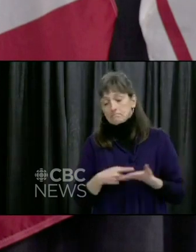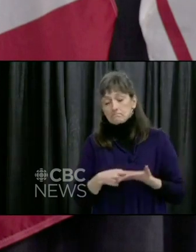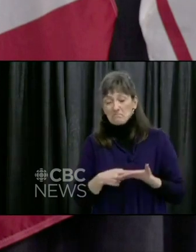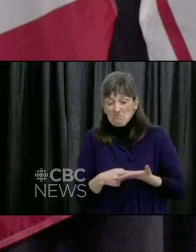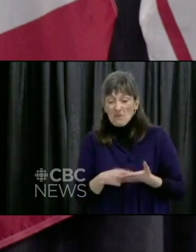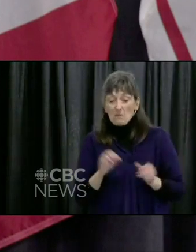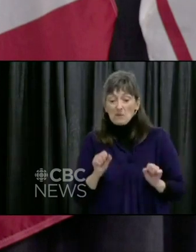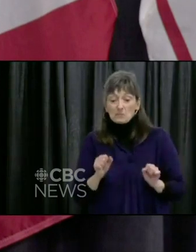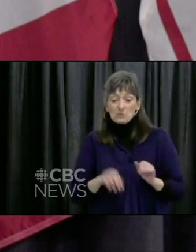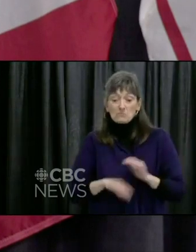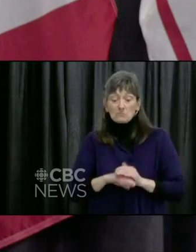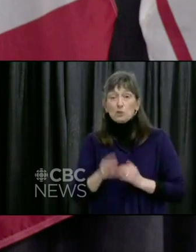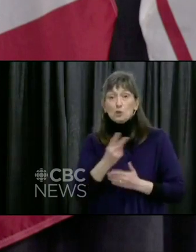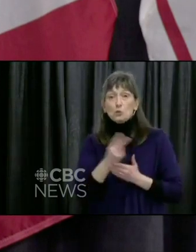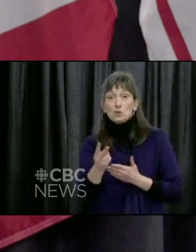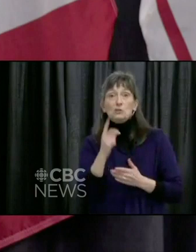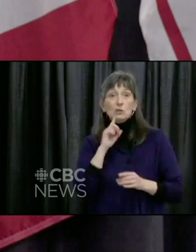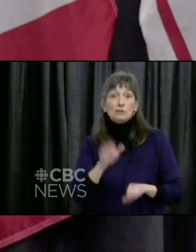couple of weeks.